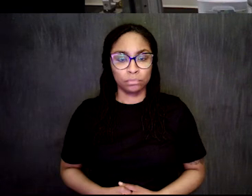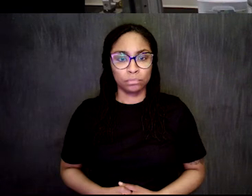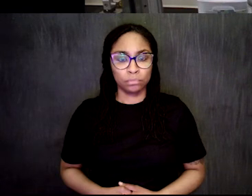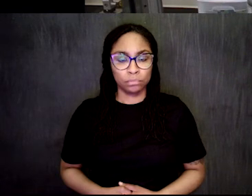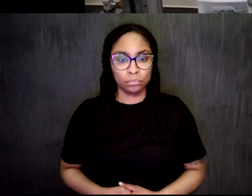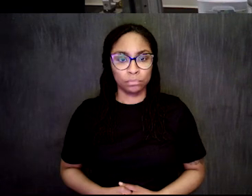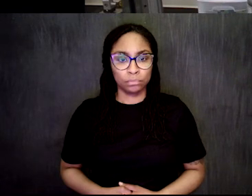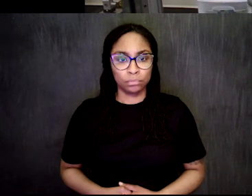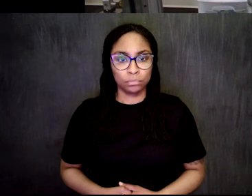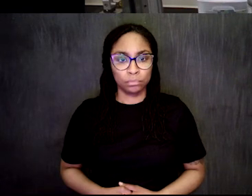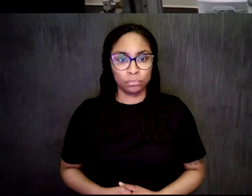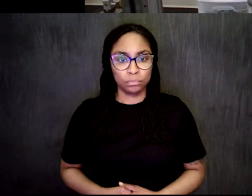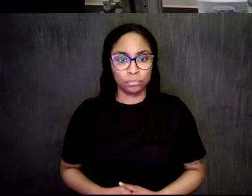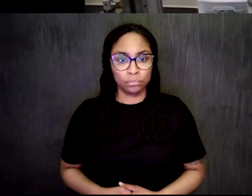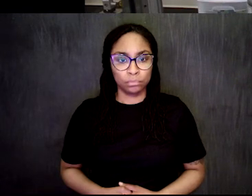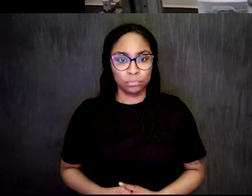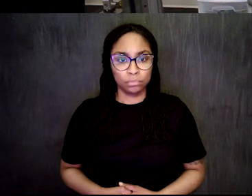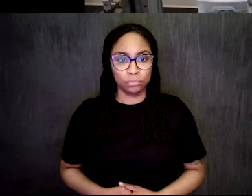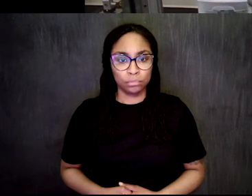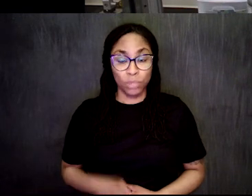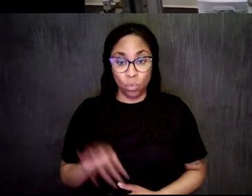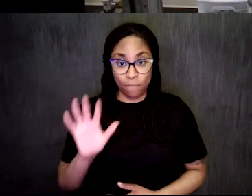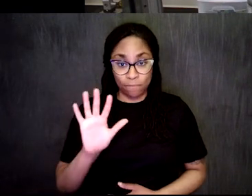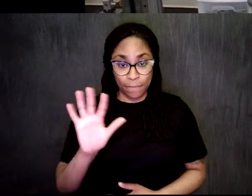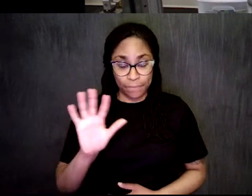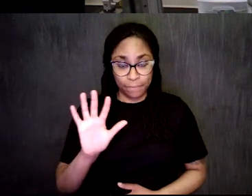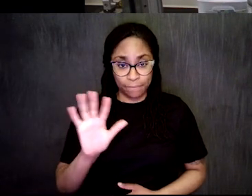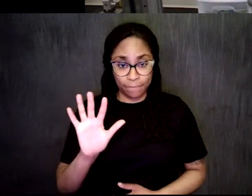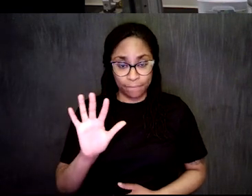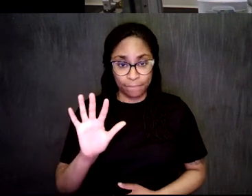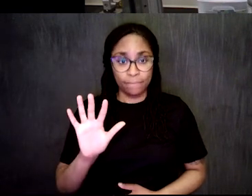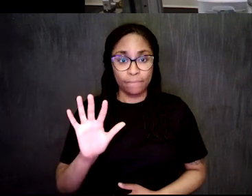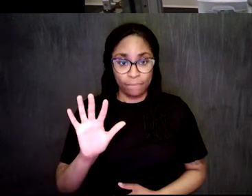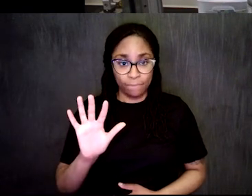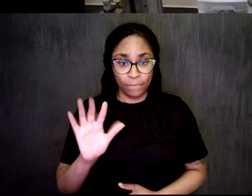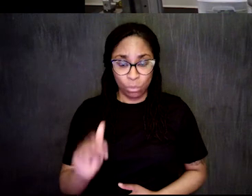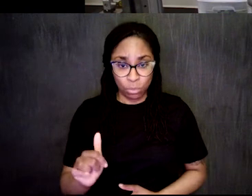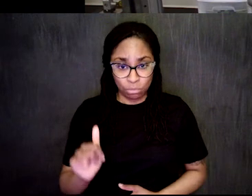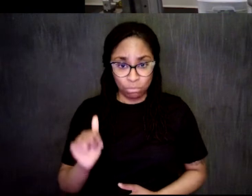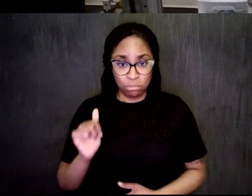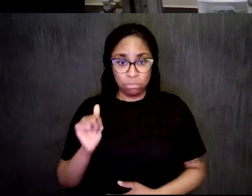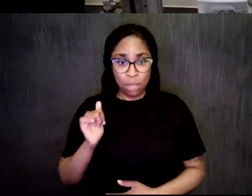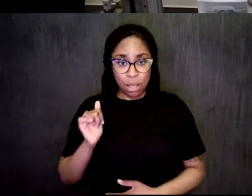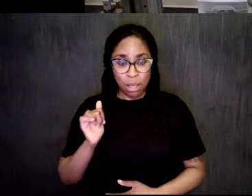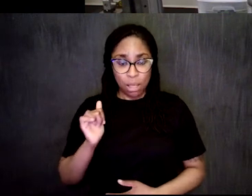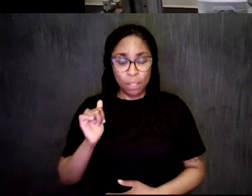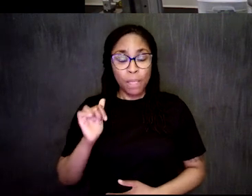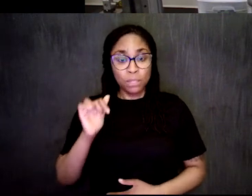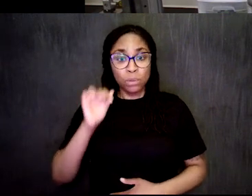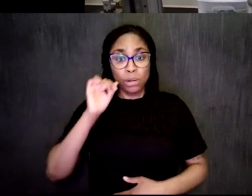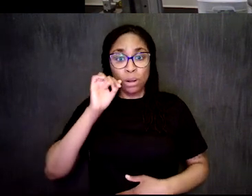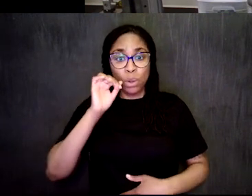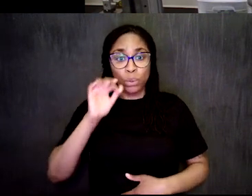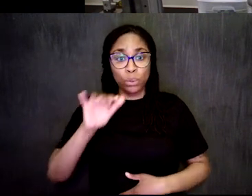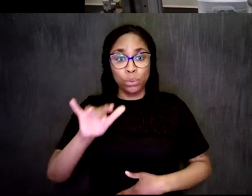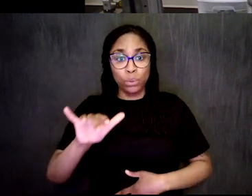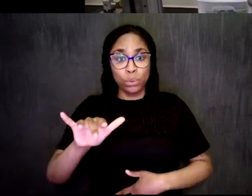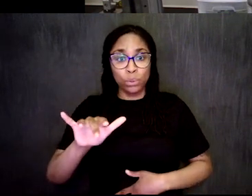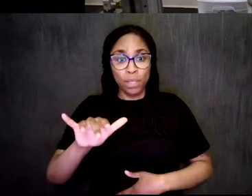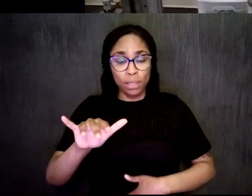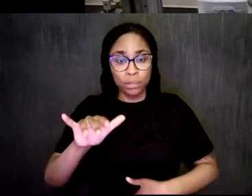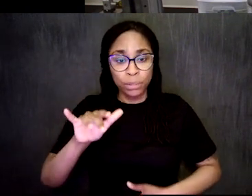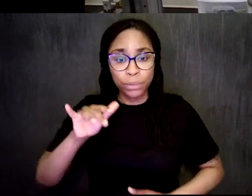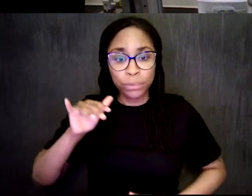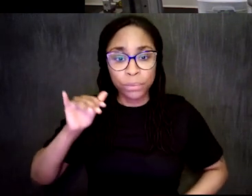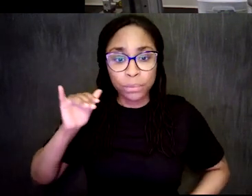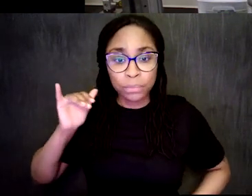hands, come back forward into that quadruped position. So we're going to go 5 repetitions. When we push back, we're going to do our big exhale.